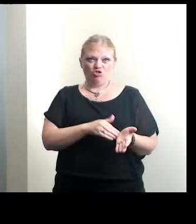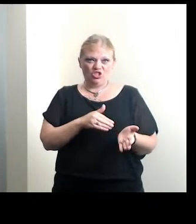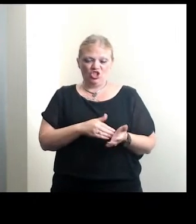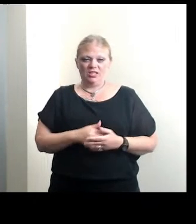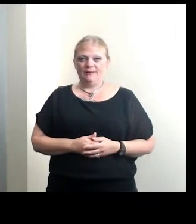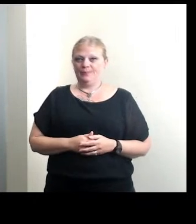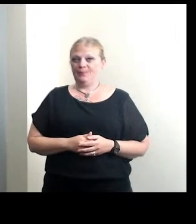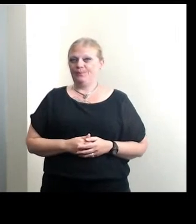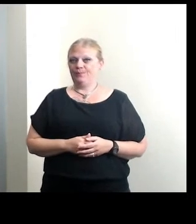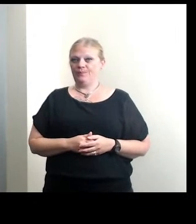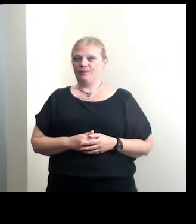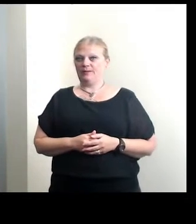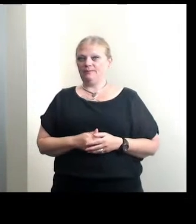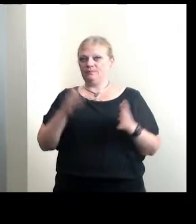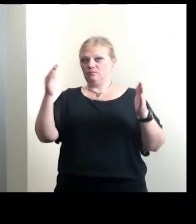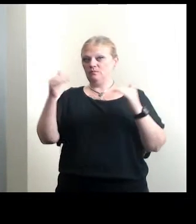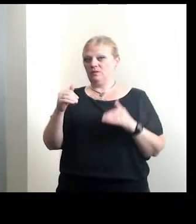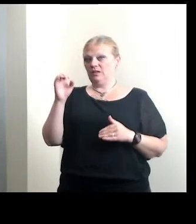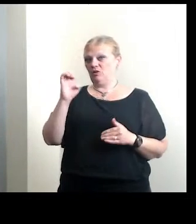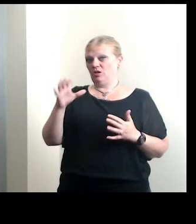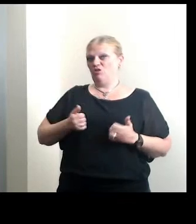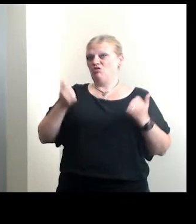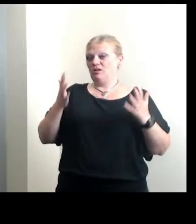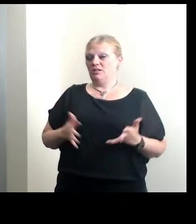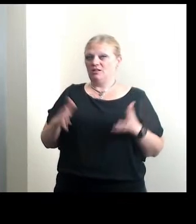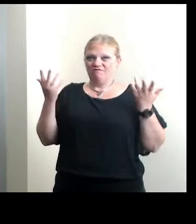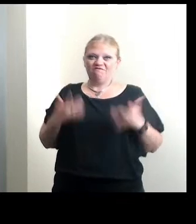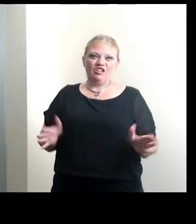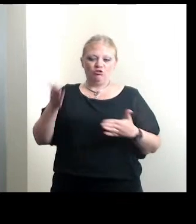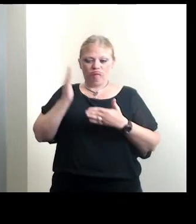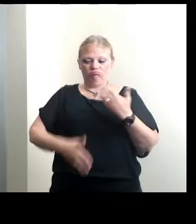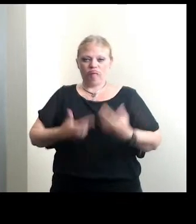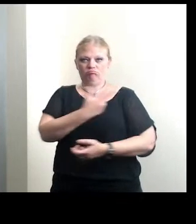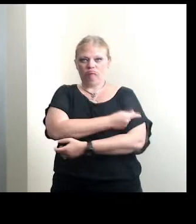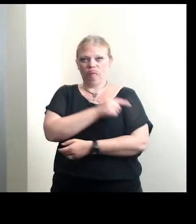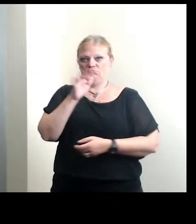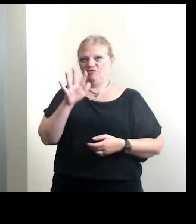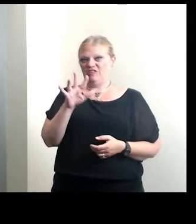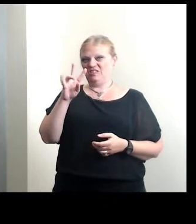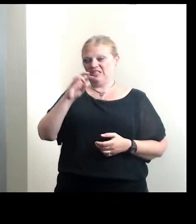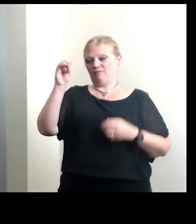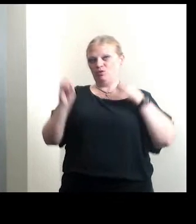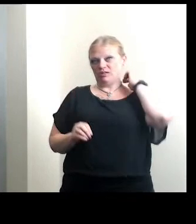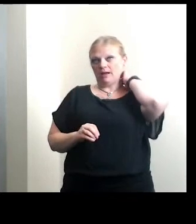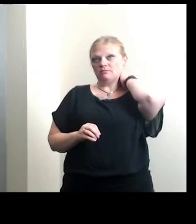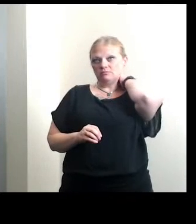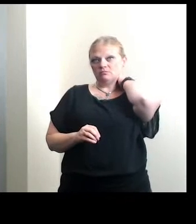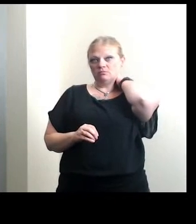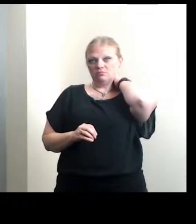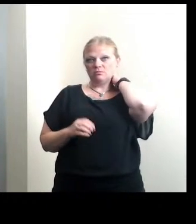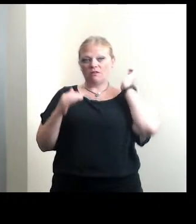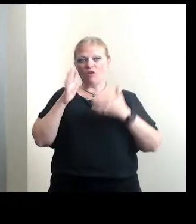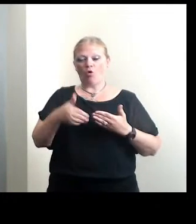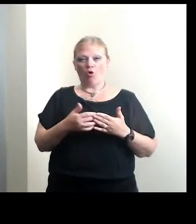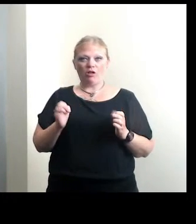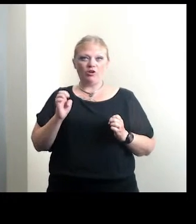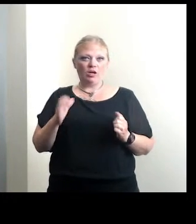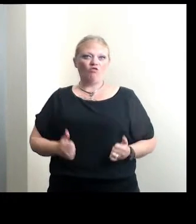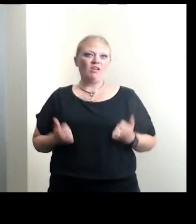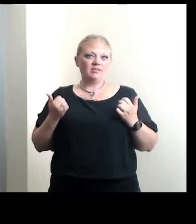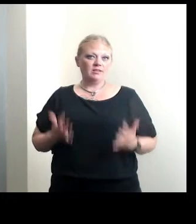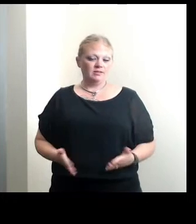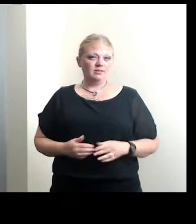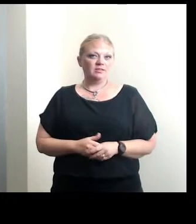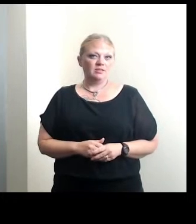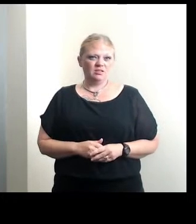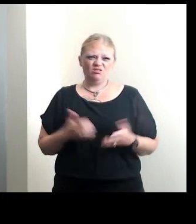then looking at the Erie County residents who are fully vaccinated, we have 57% of all Erie County residents are fully vaccinated.